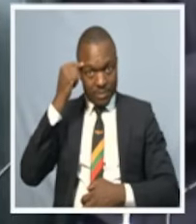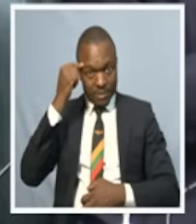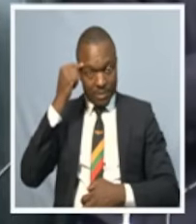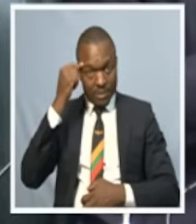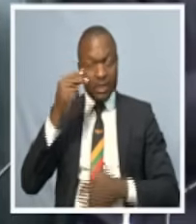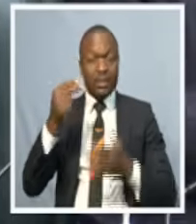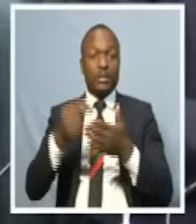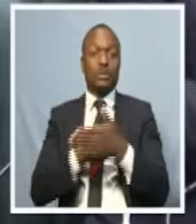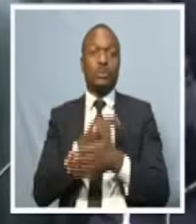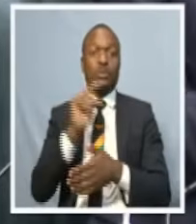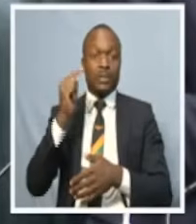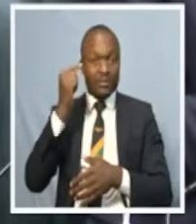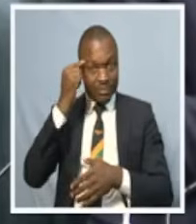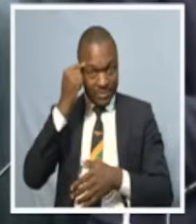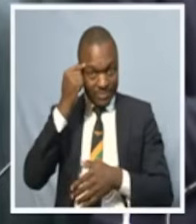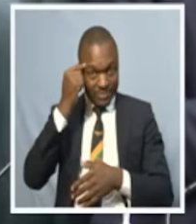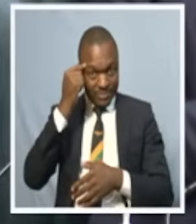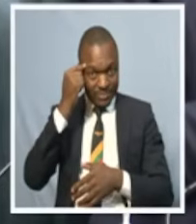current